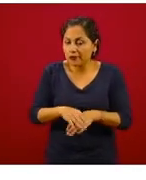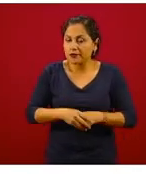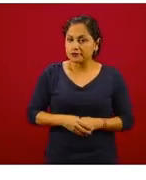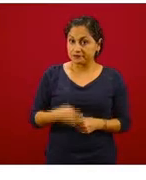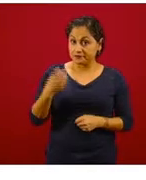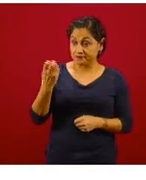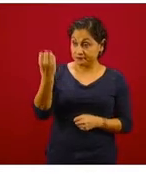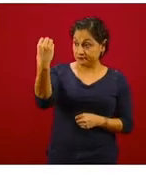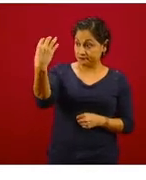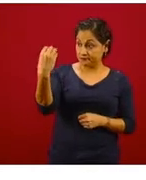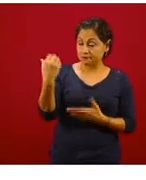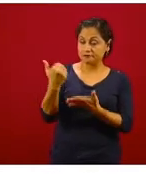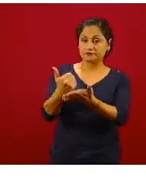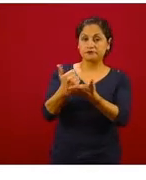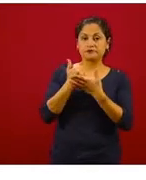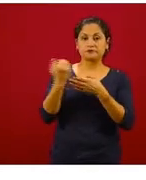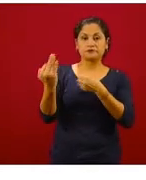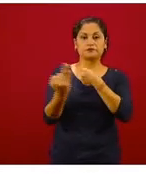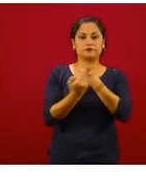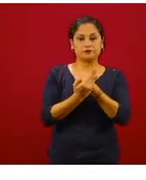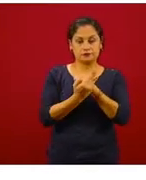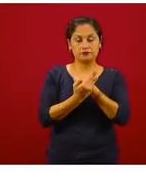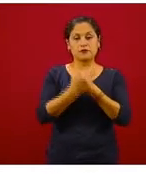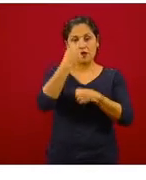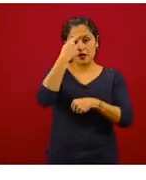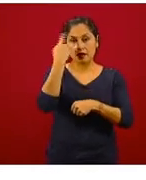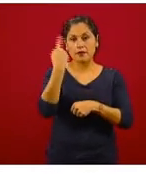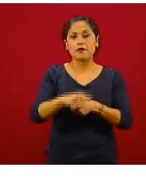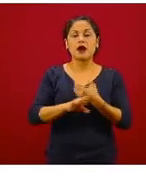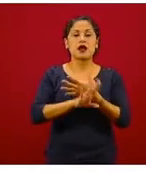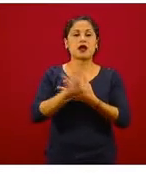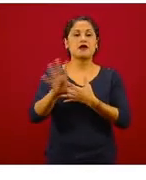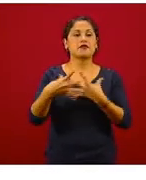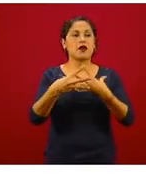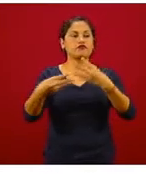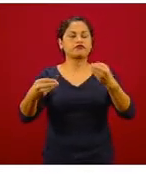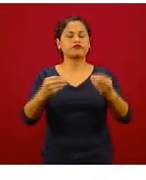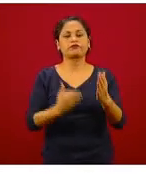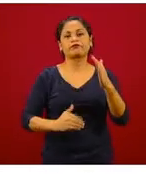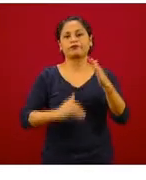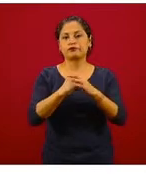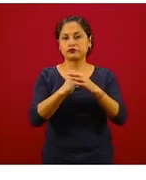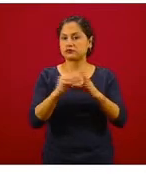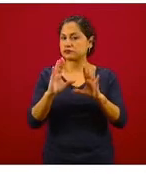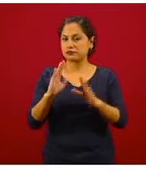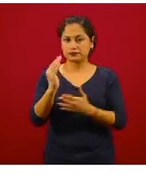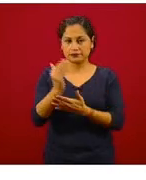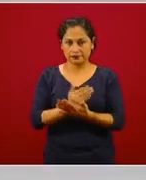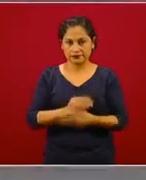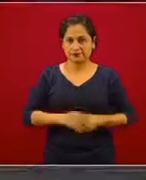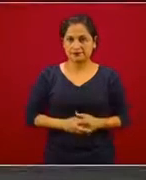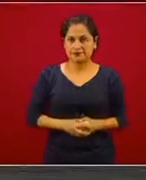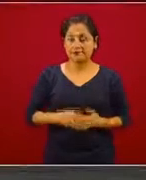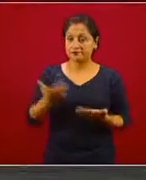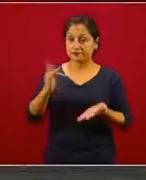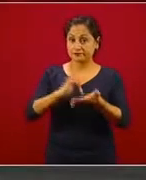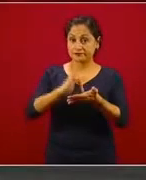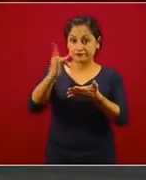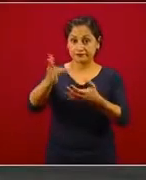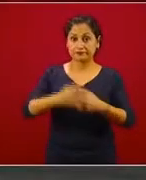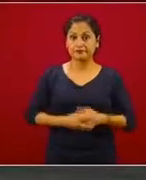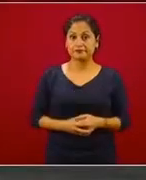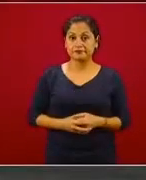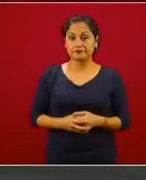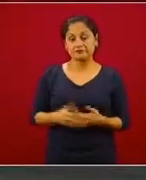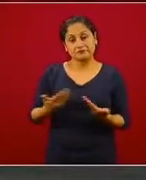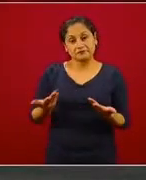and the how much activity there's going to be in society. This is what will keep us from